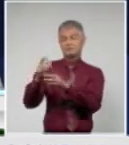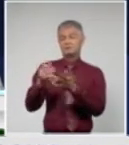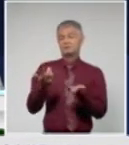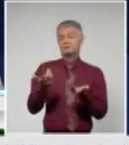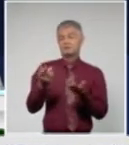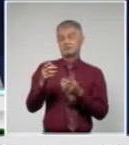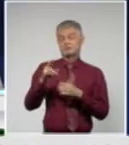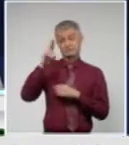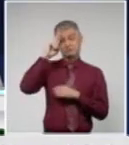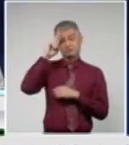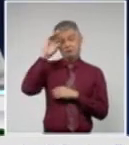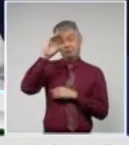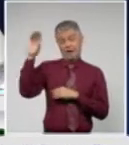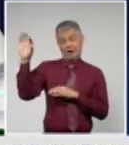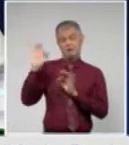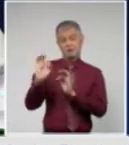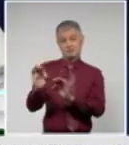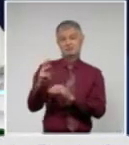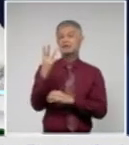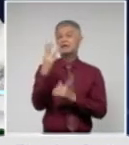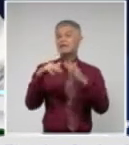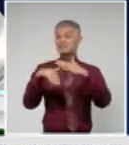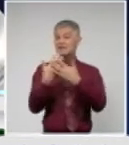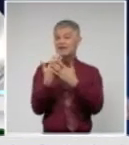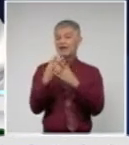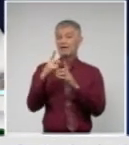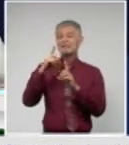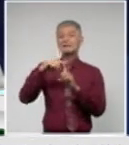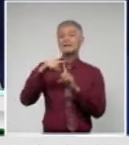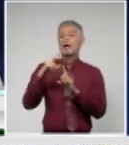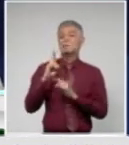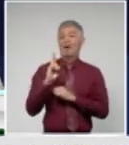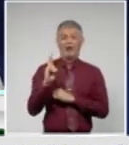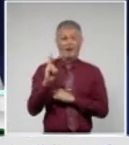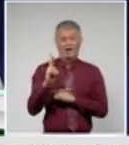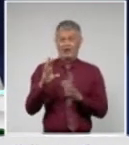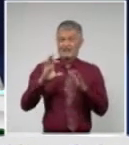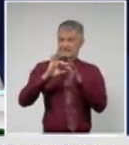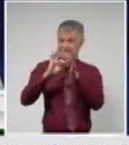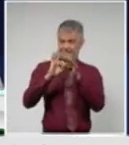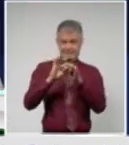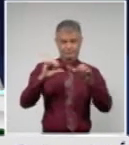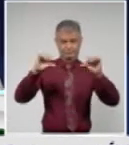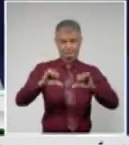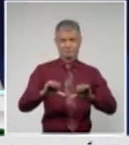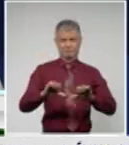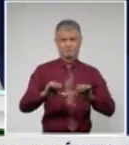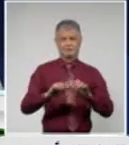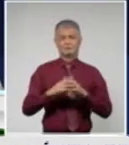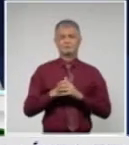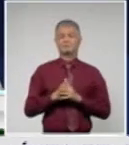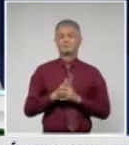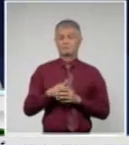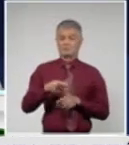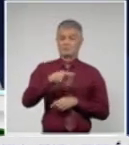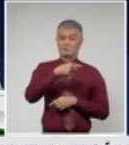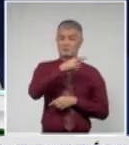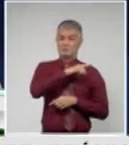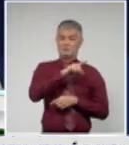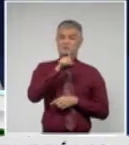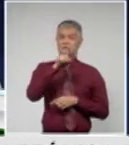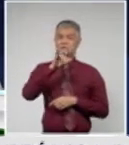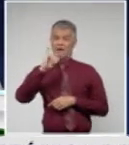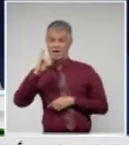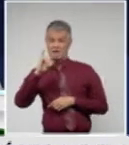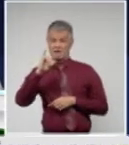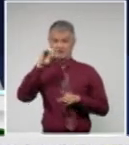died. We offer our condolences to his family and friends. The other patient